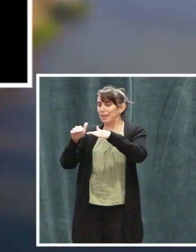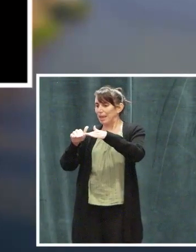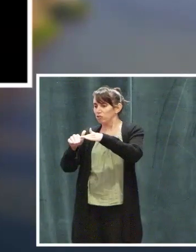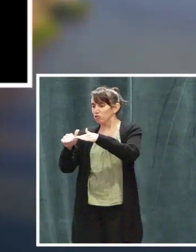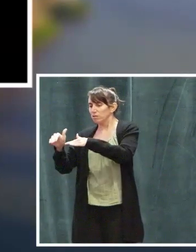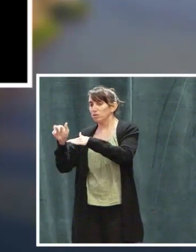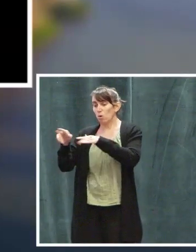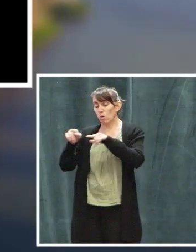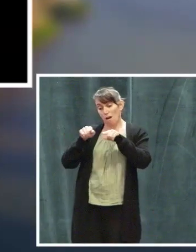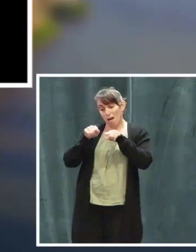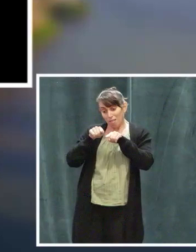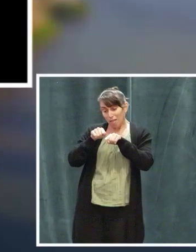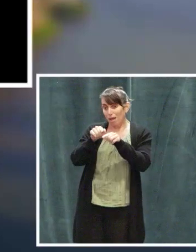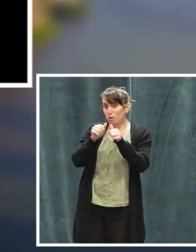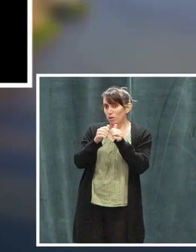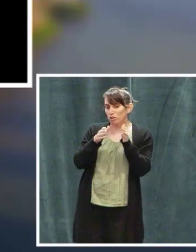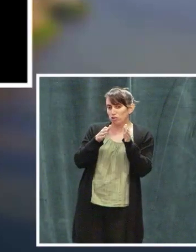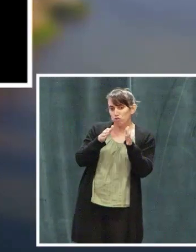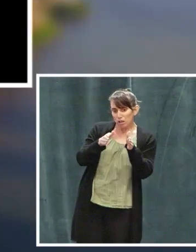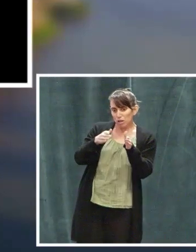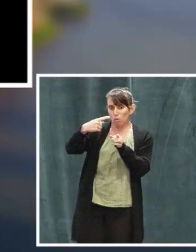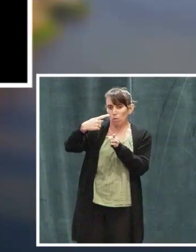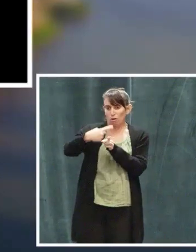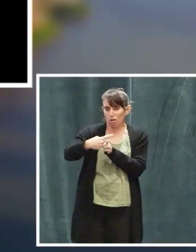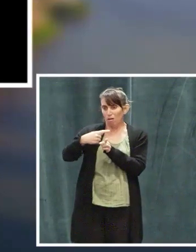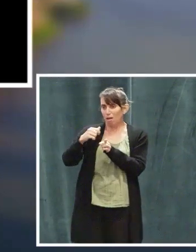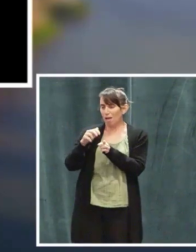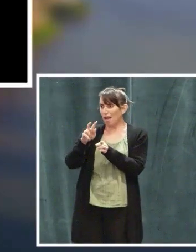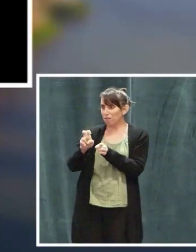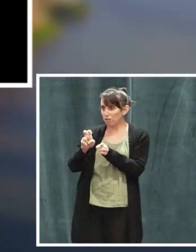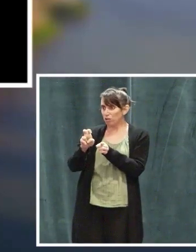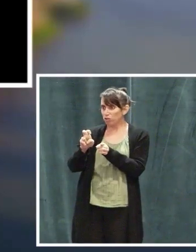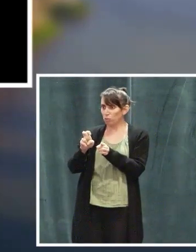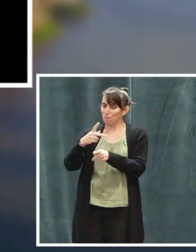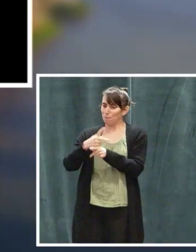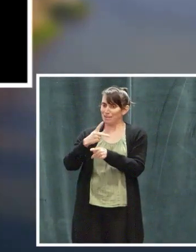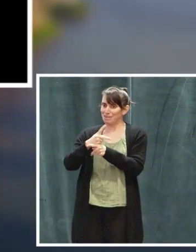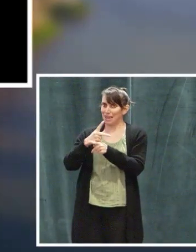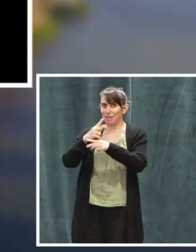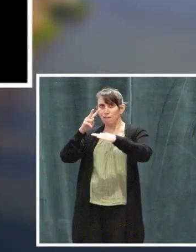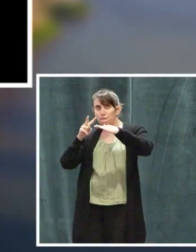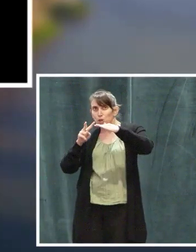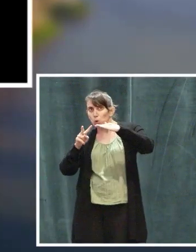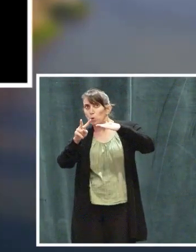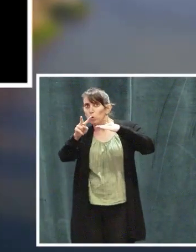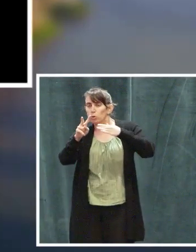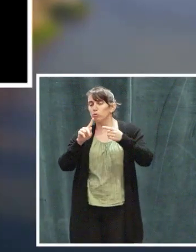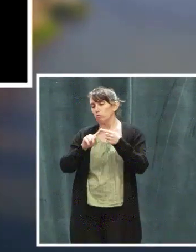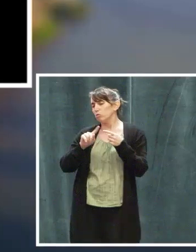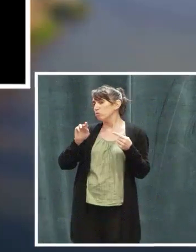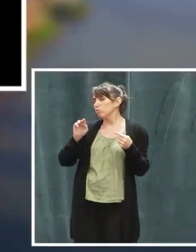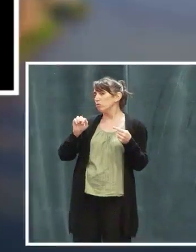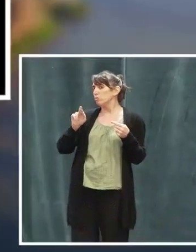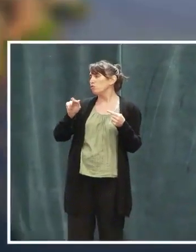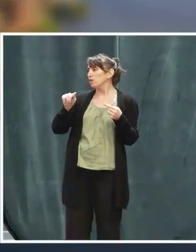with the street end here at North End Avenue so that we're maintaining a lot of views from the street end and into the marina. You can also